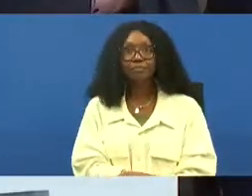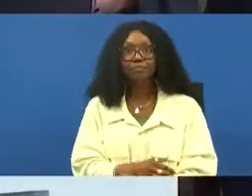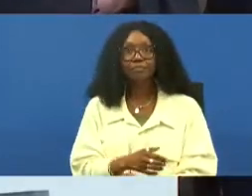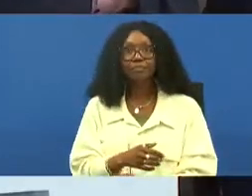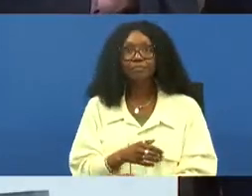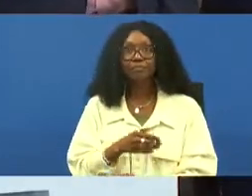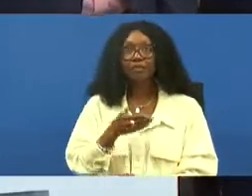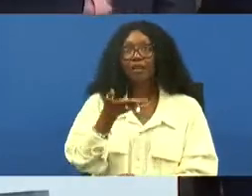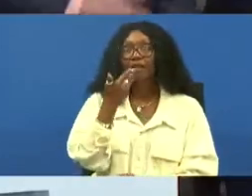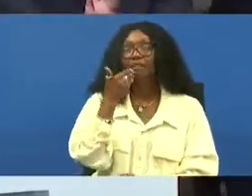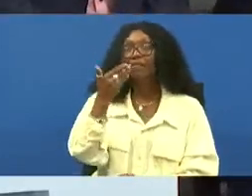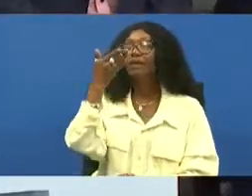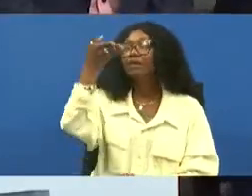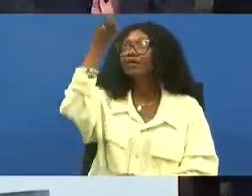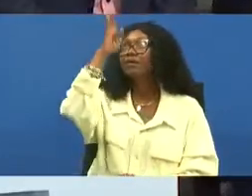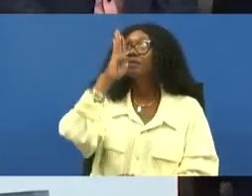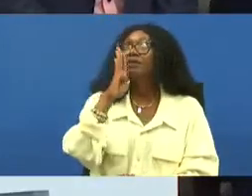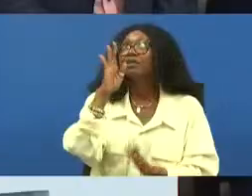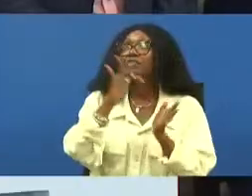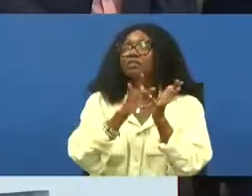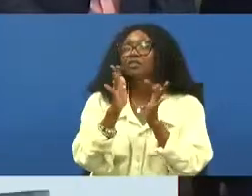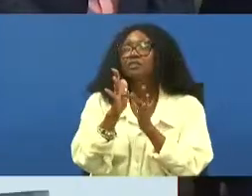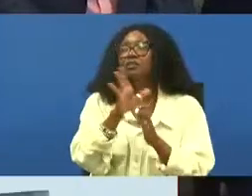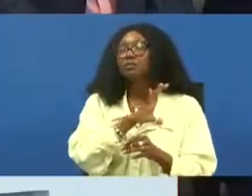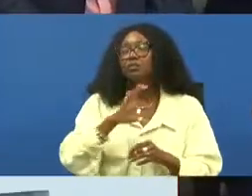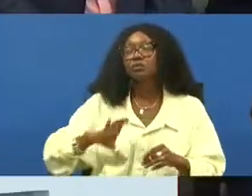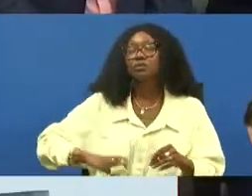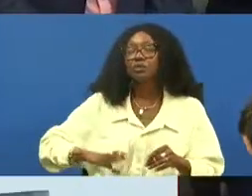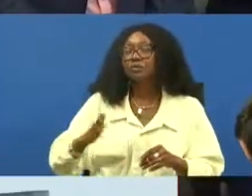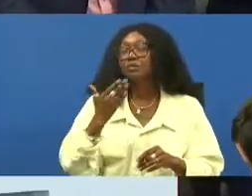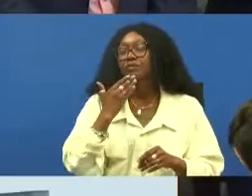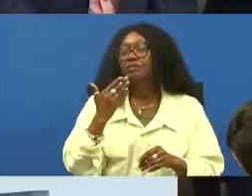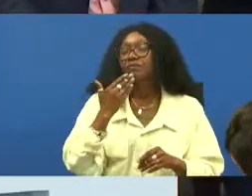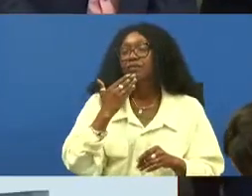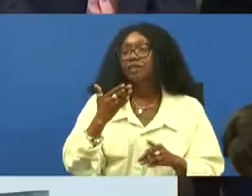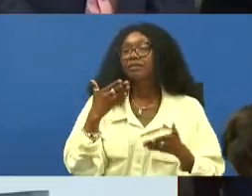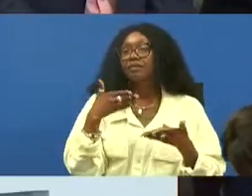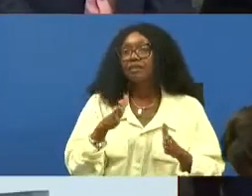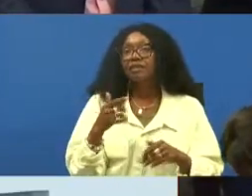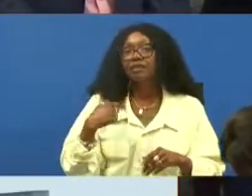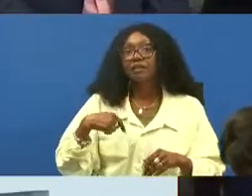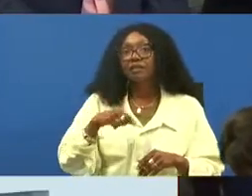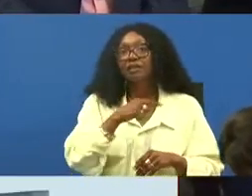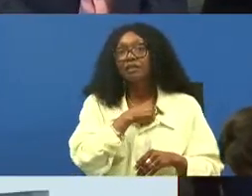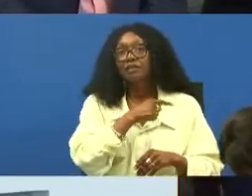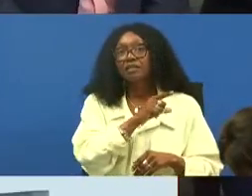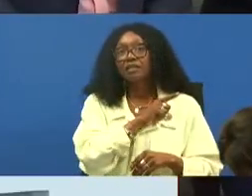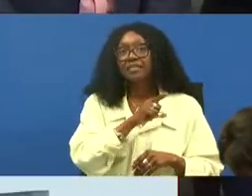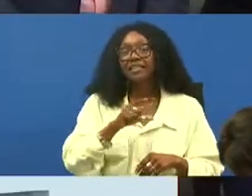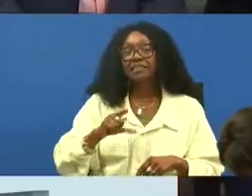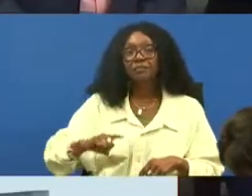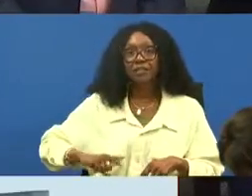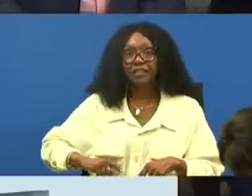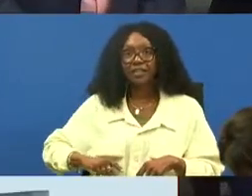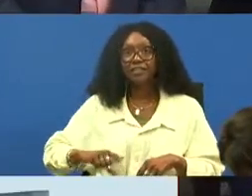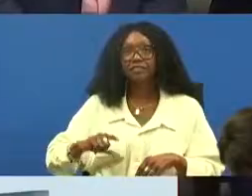Father God, we thank you right now in the name of Jesus Christ, Lord. We thank you for allowing us to come together again, Lord, for a council meeting. We ask that you would allow